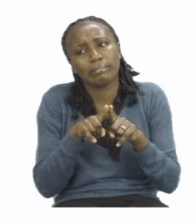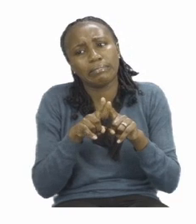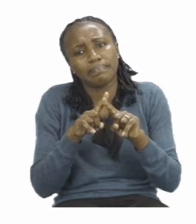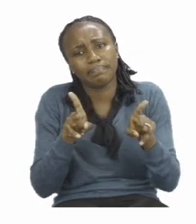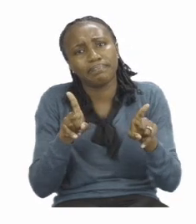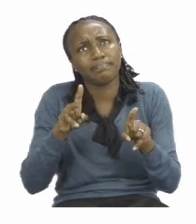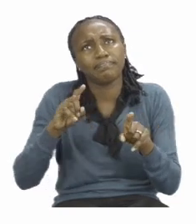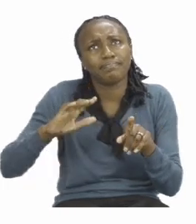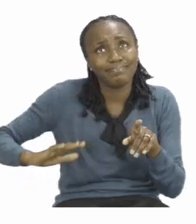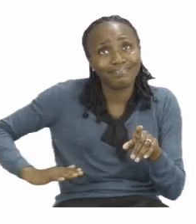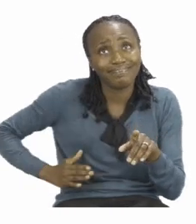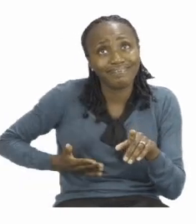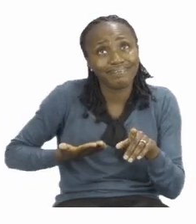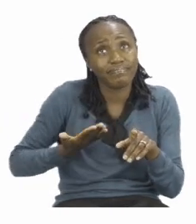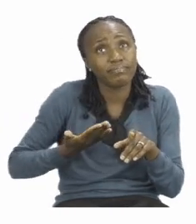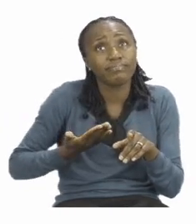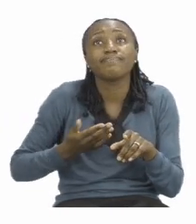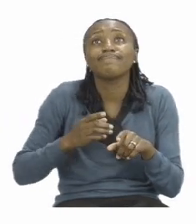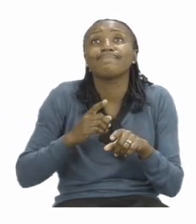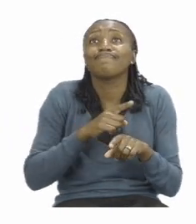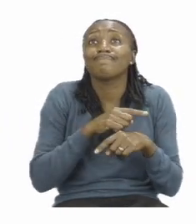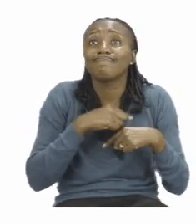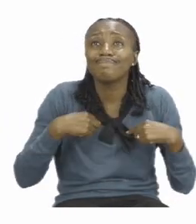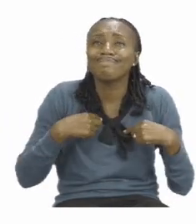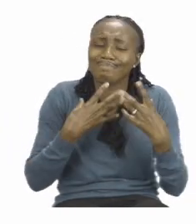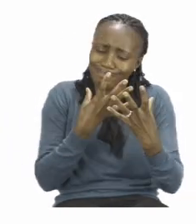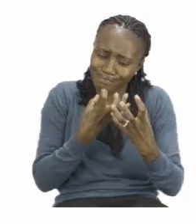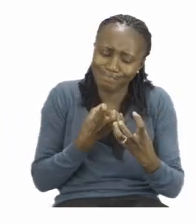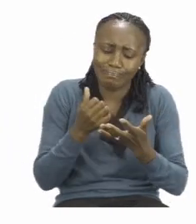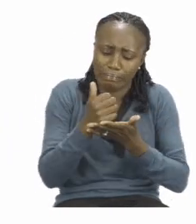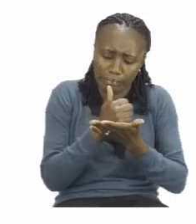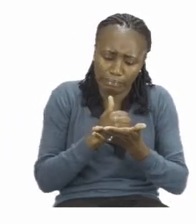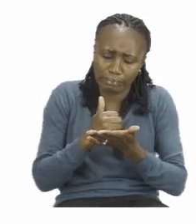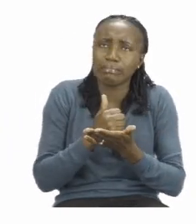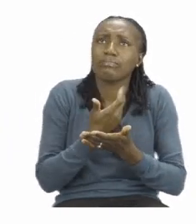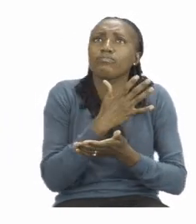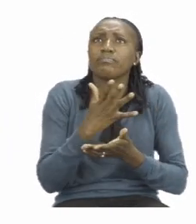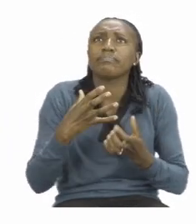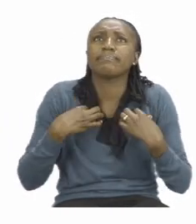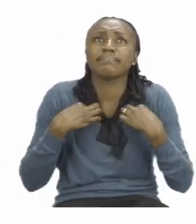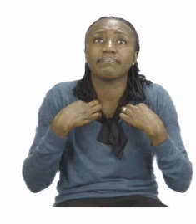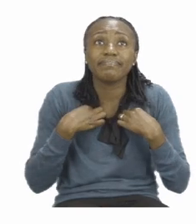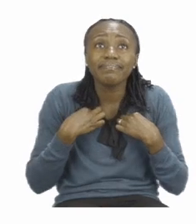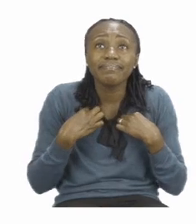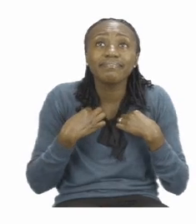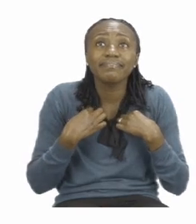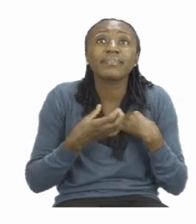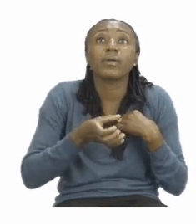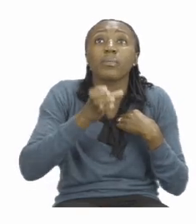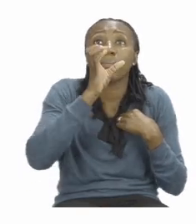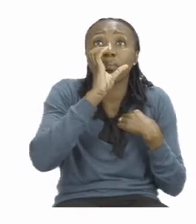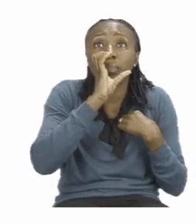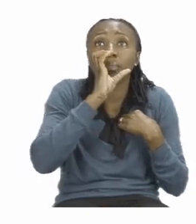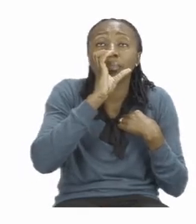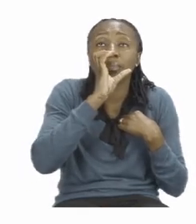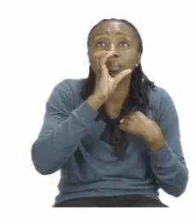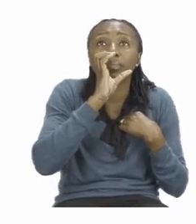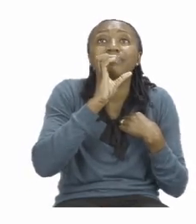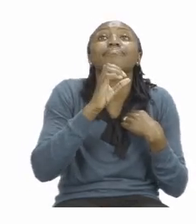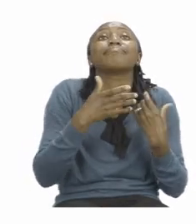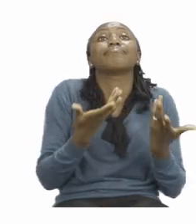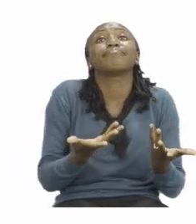definitely need clean water and clothes. Then the word drink is an action, to